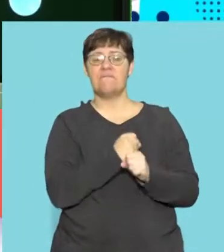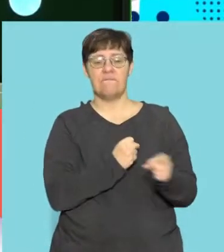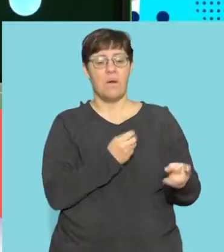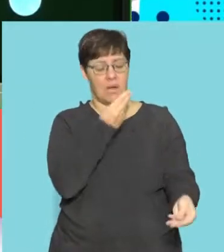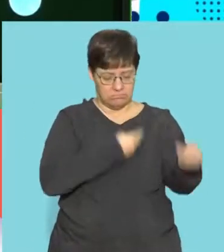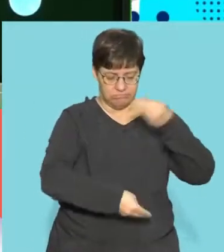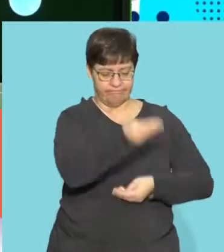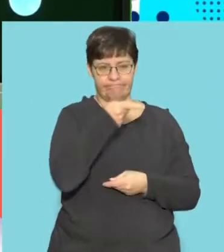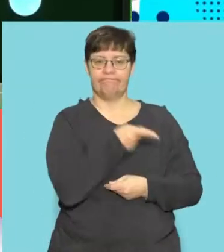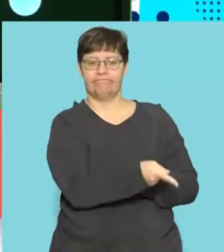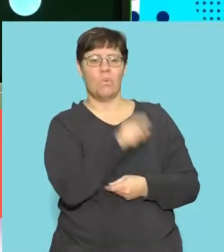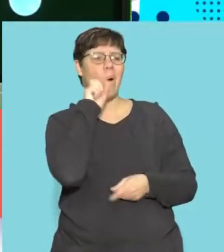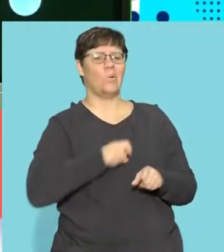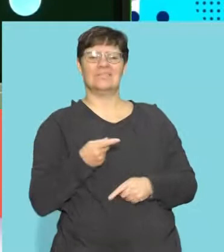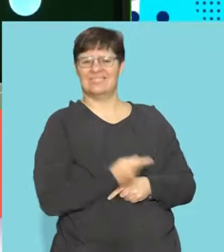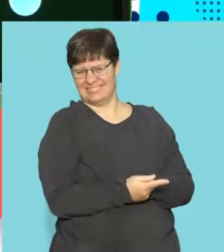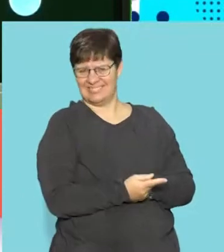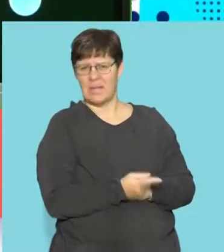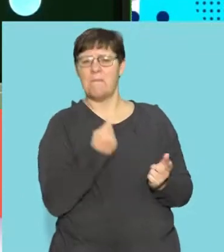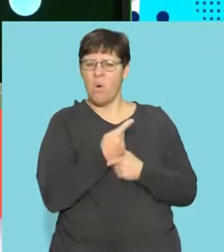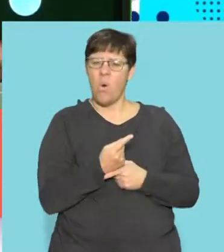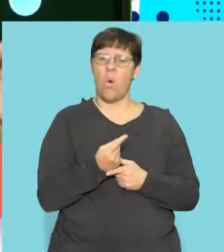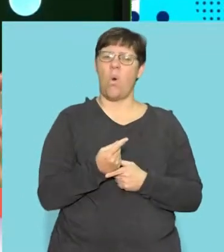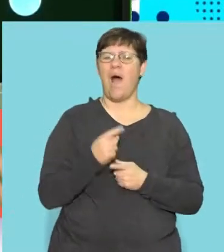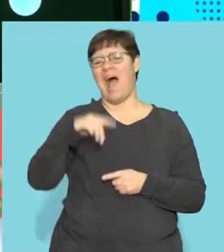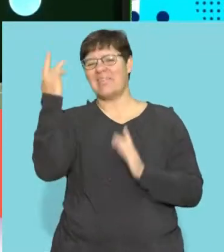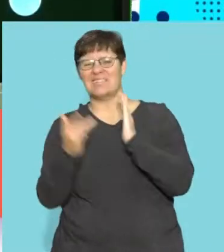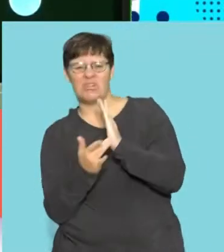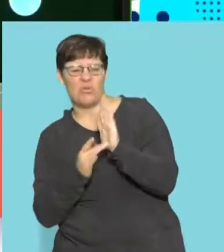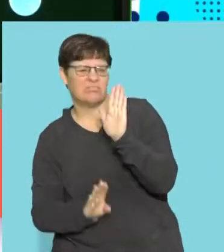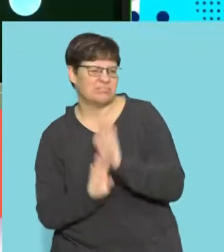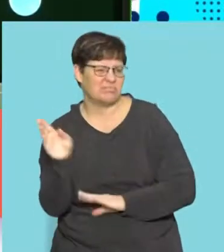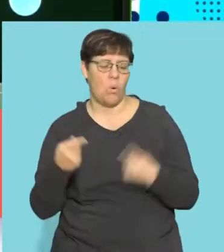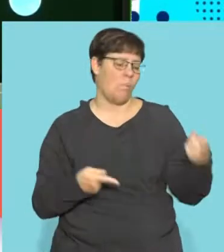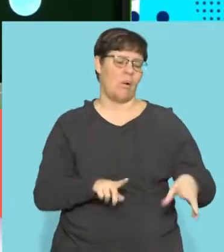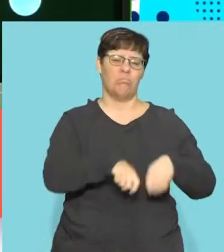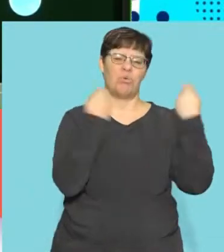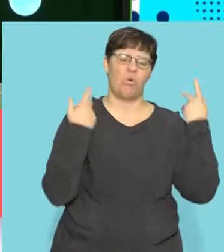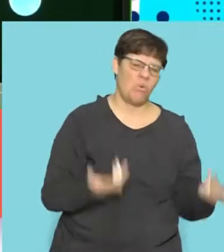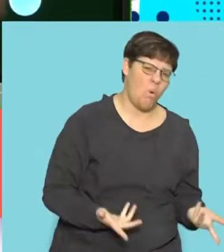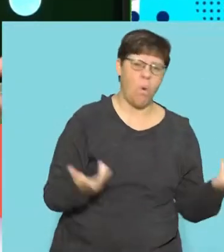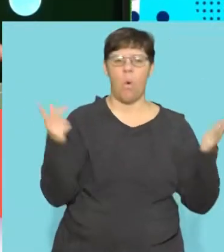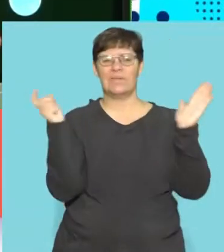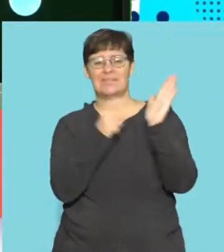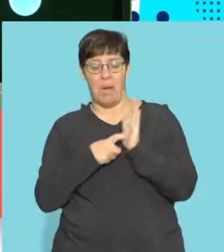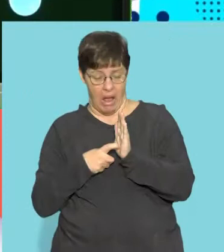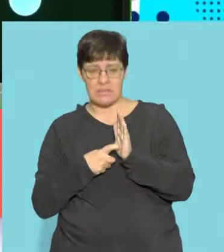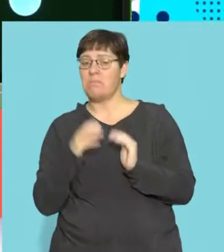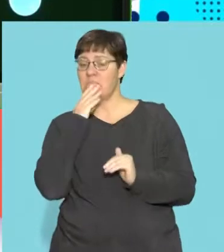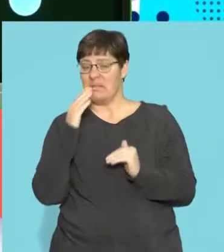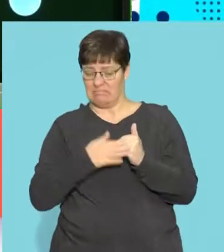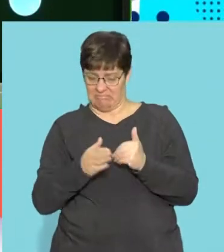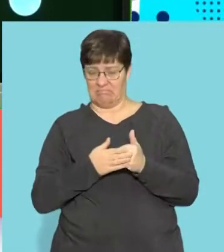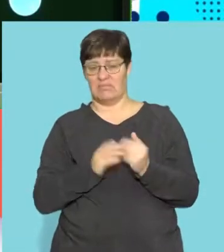photocopy machines. Why? Because there's a newer model, or the ones might be broken, or because the demands of the company have changed.